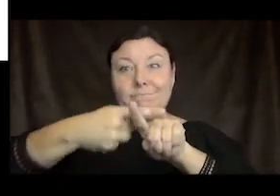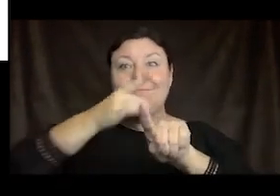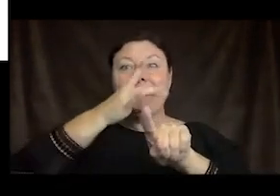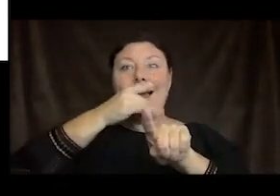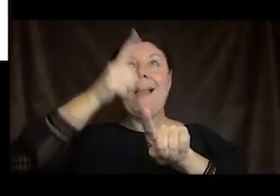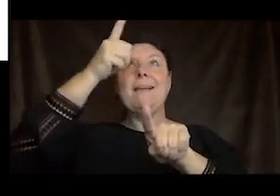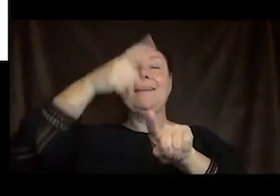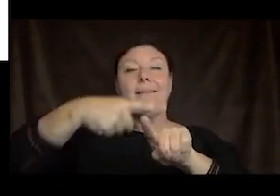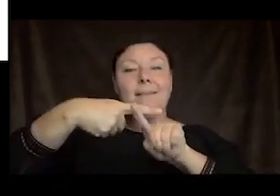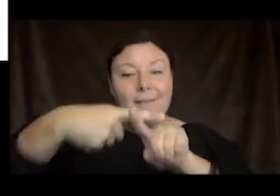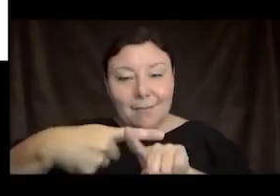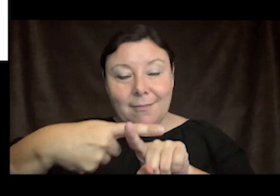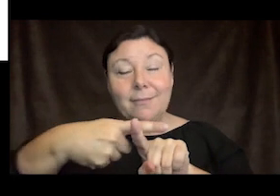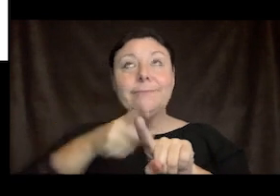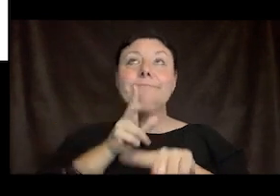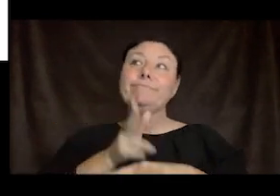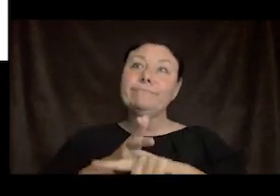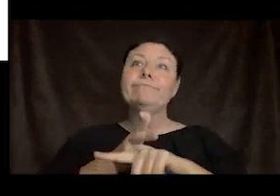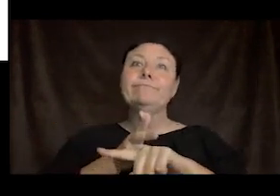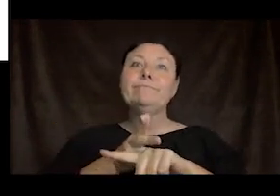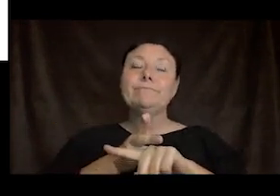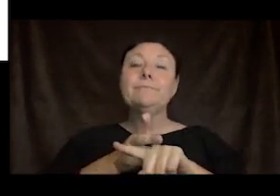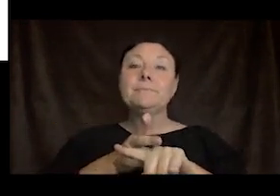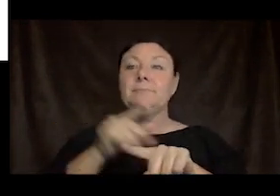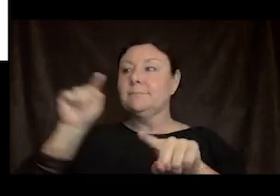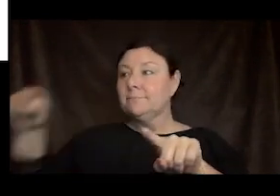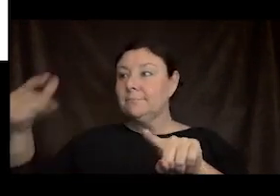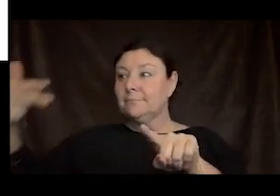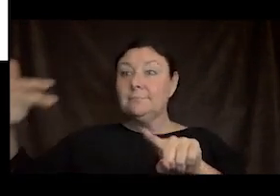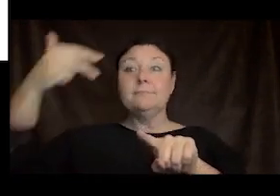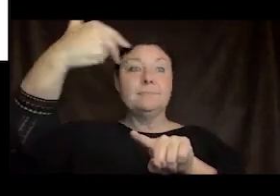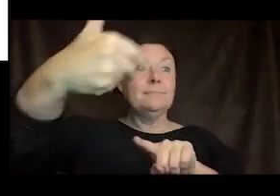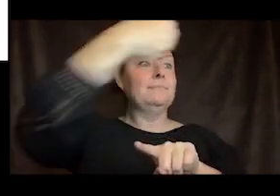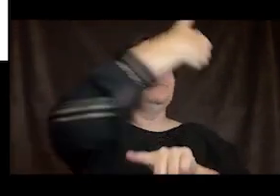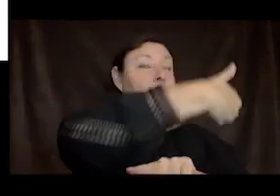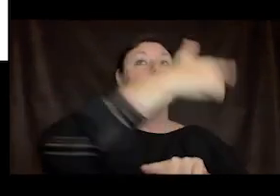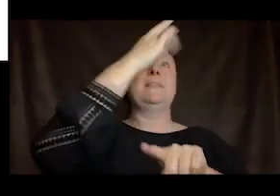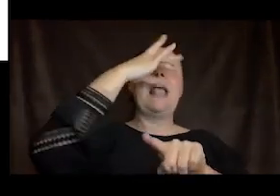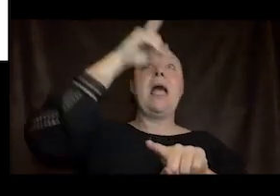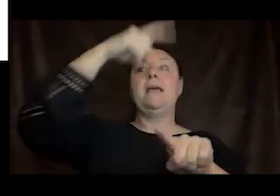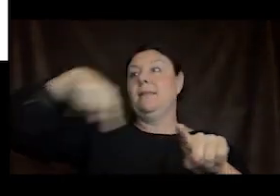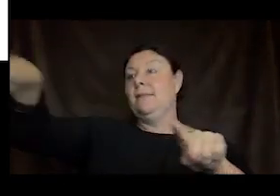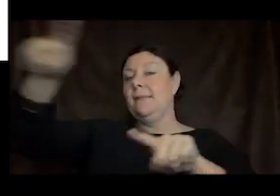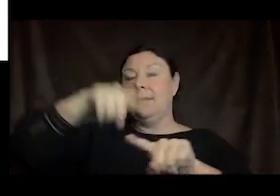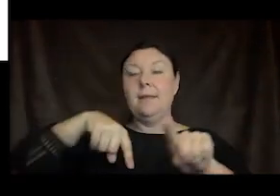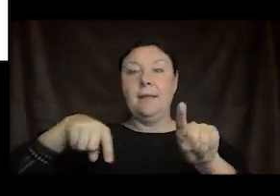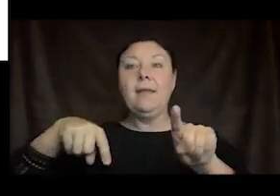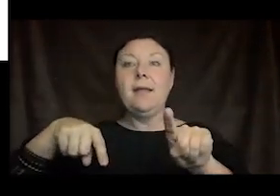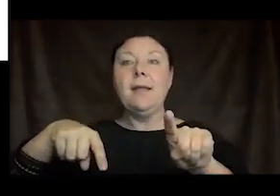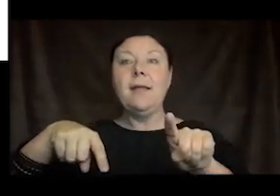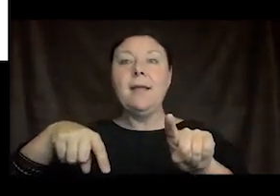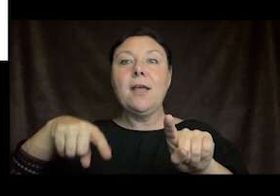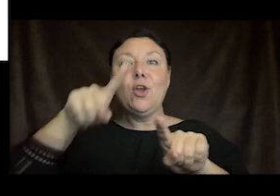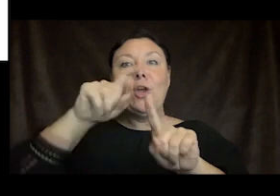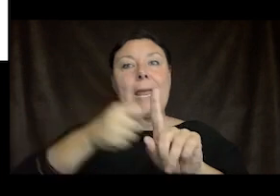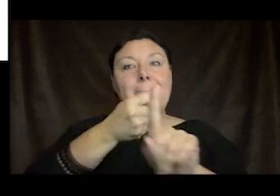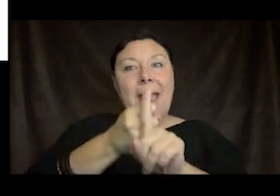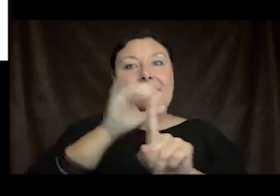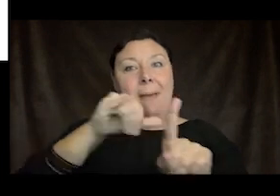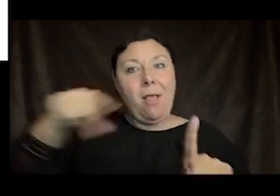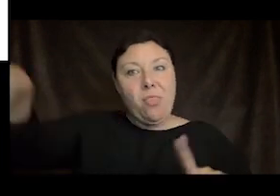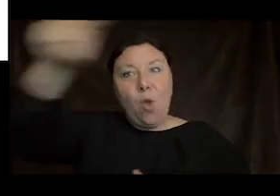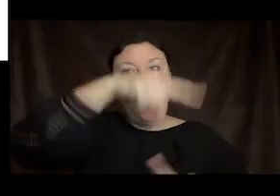any one place, but you're being impacted by all that's around you. You're in more than one space. So intersectionality would